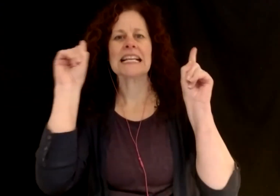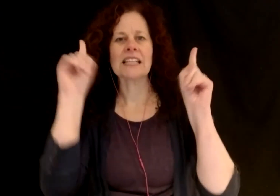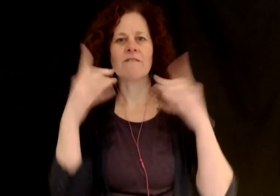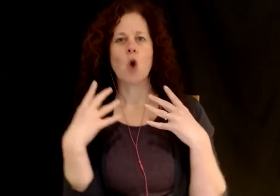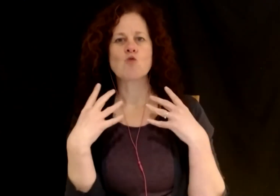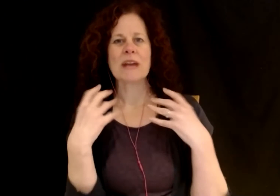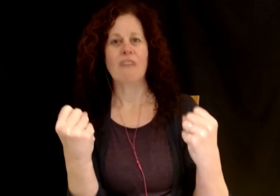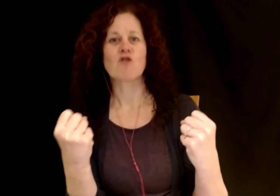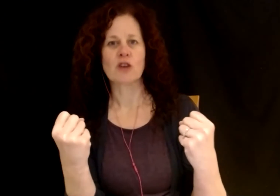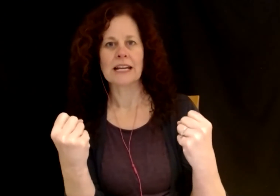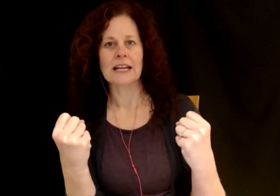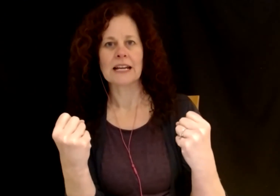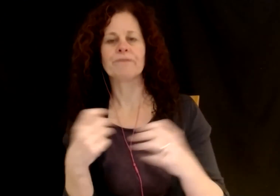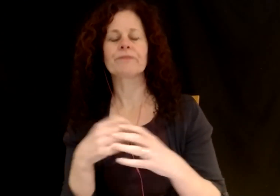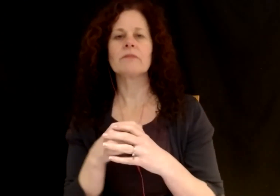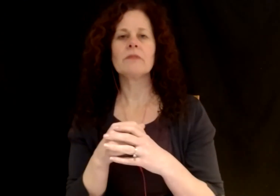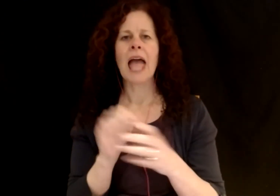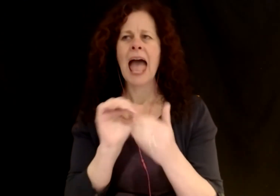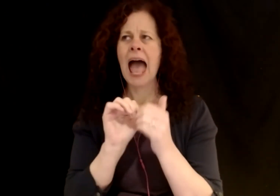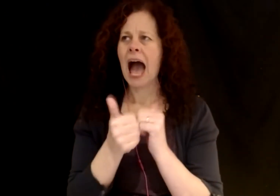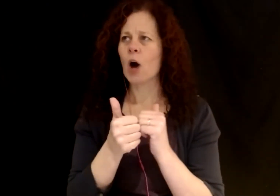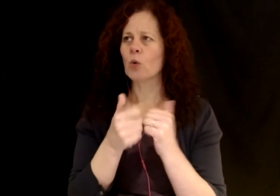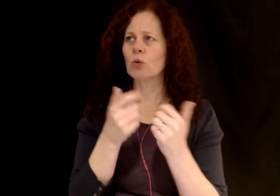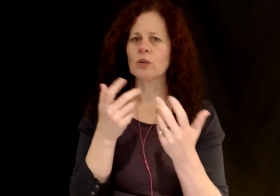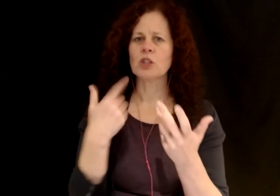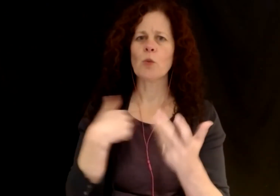making it pleasurable or making it